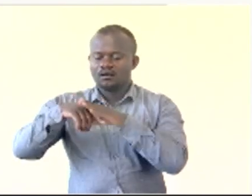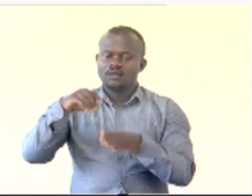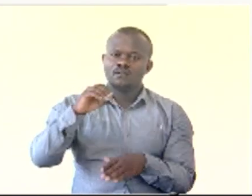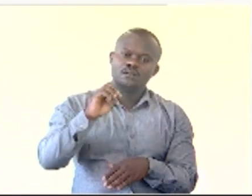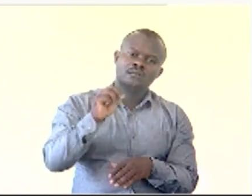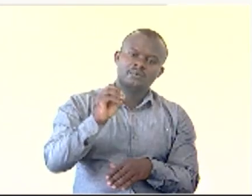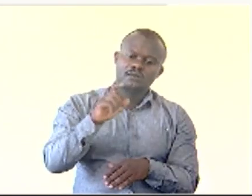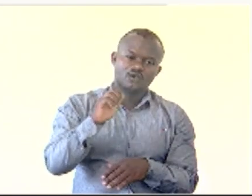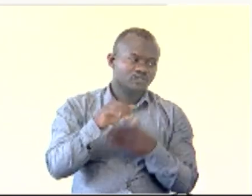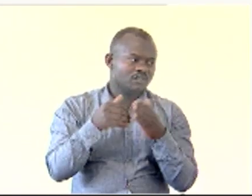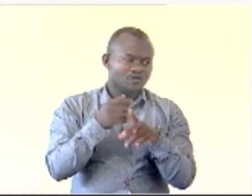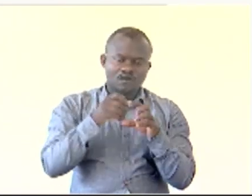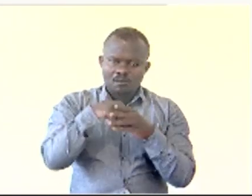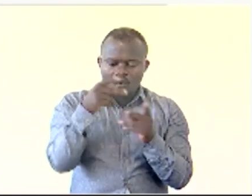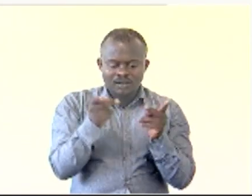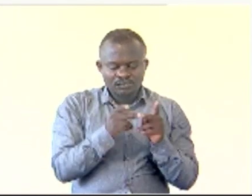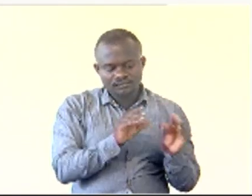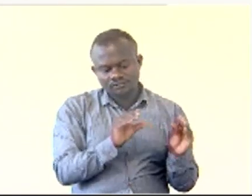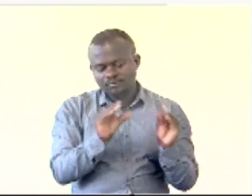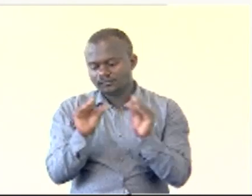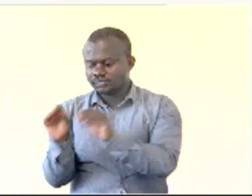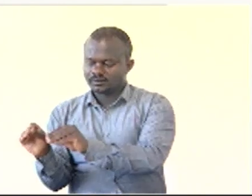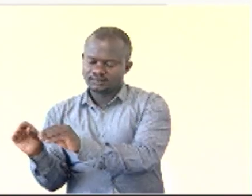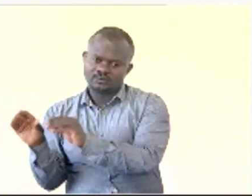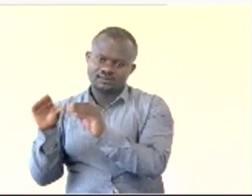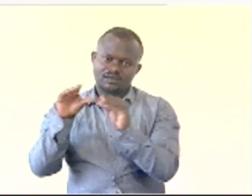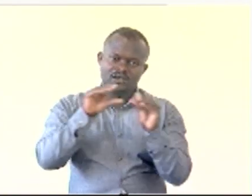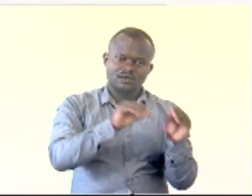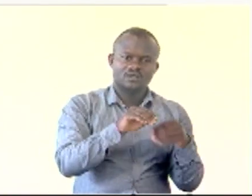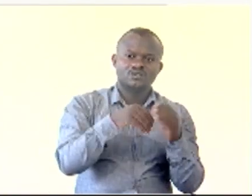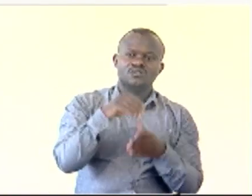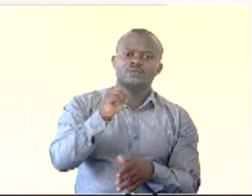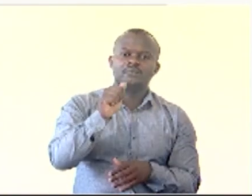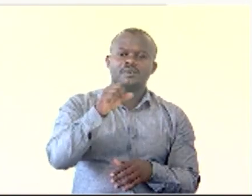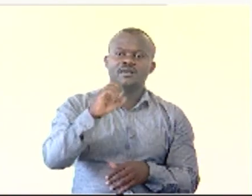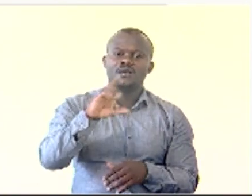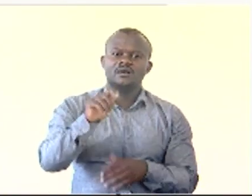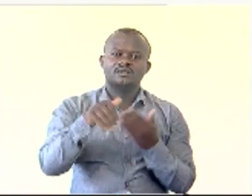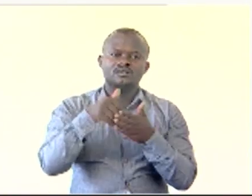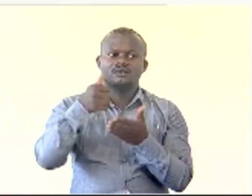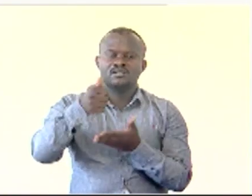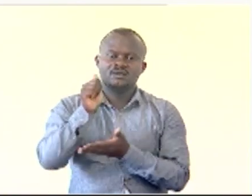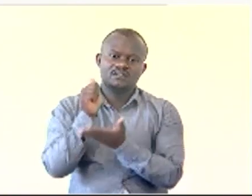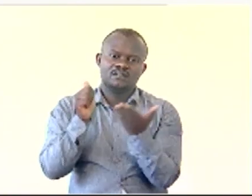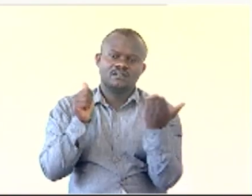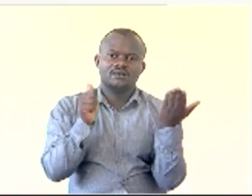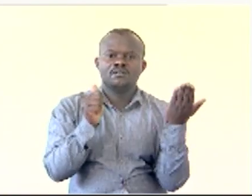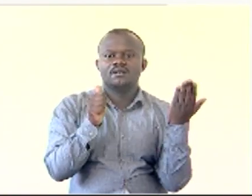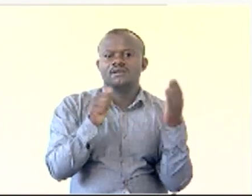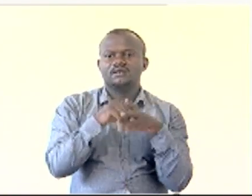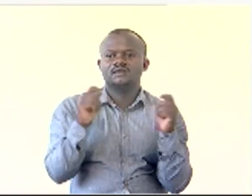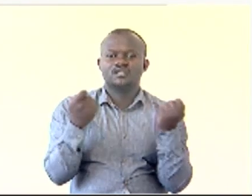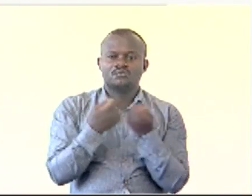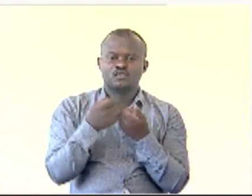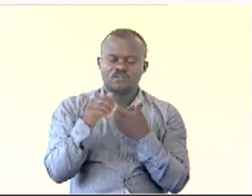to move from one place to another place. So muscles, they aid in terms of